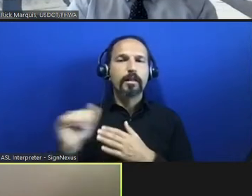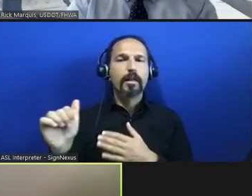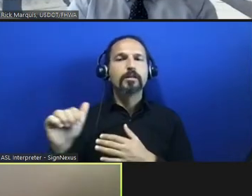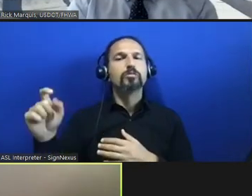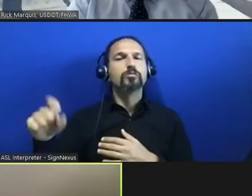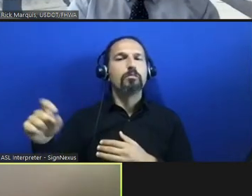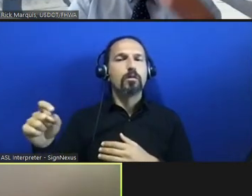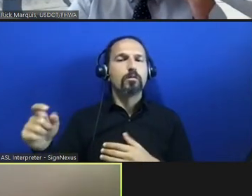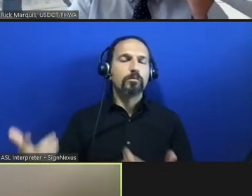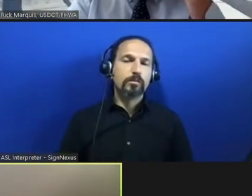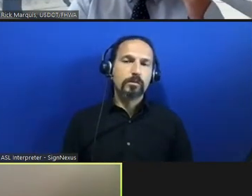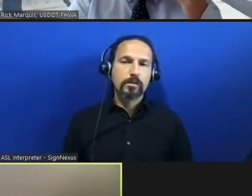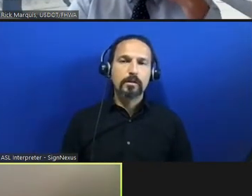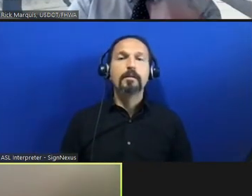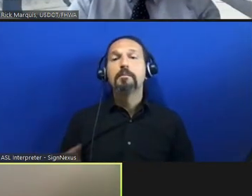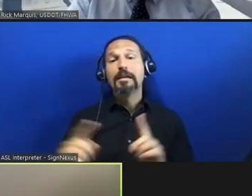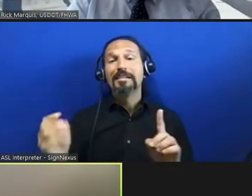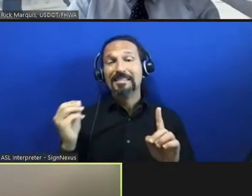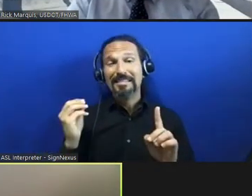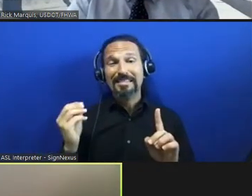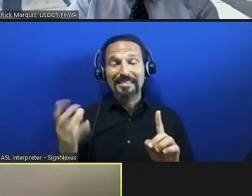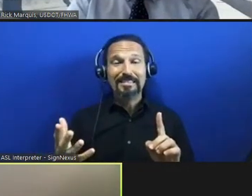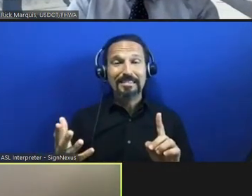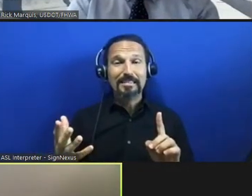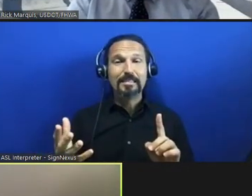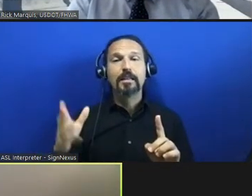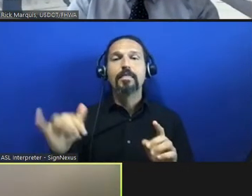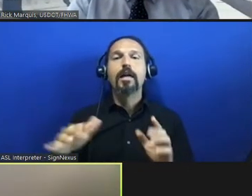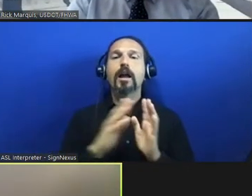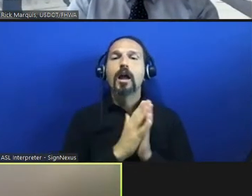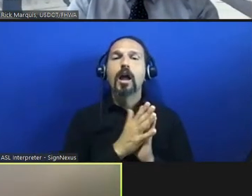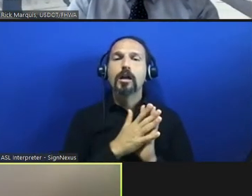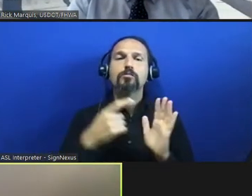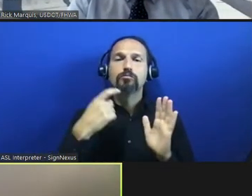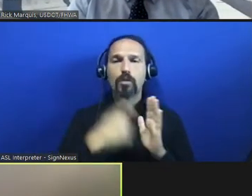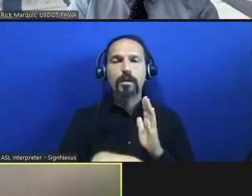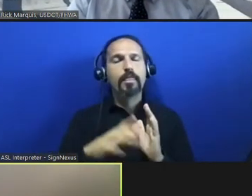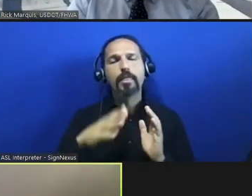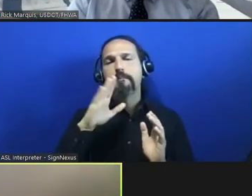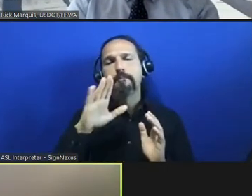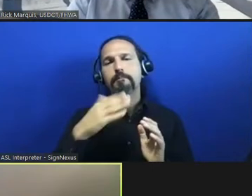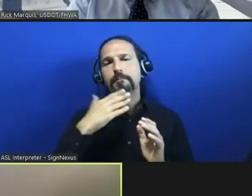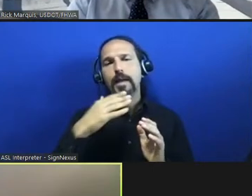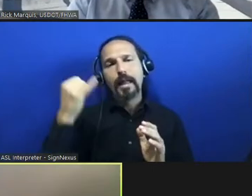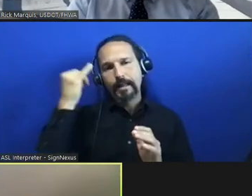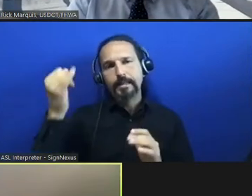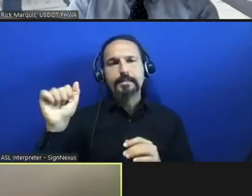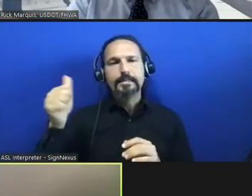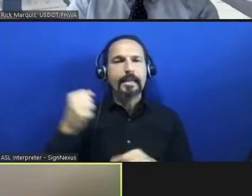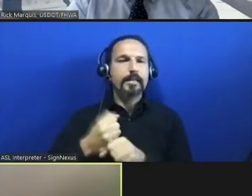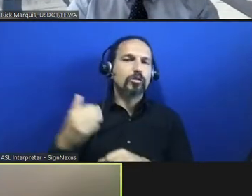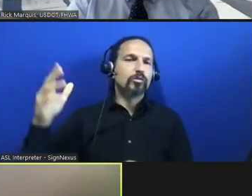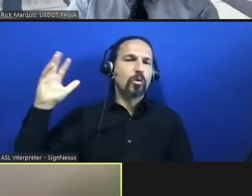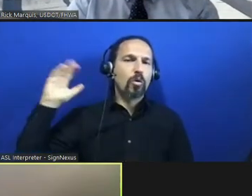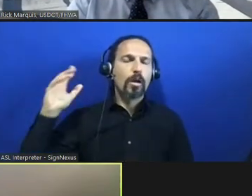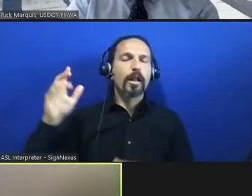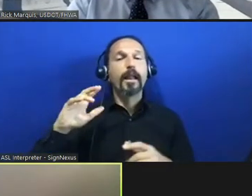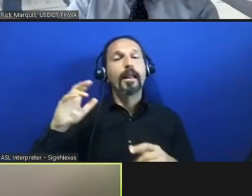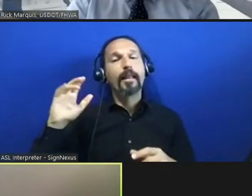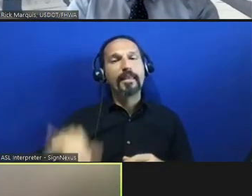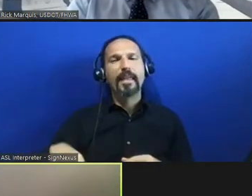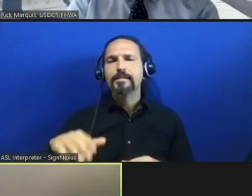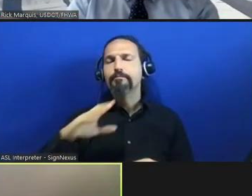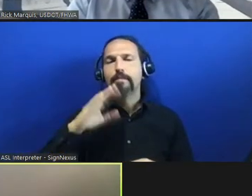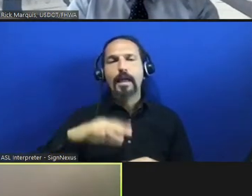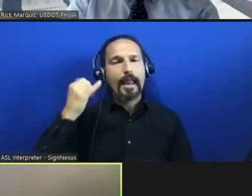supposed to be the bottom line is congestion pricing was a bad idea 10 years ago it's a bad idea